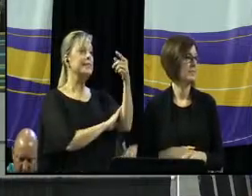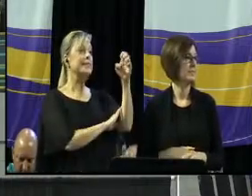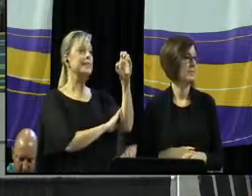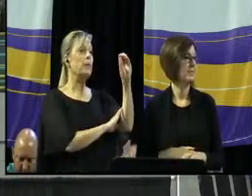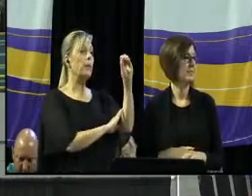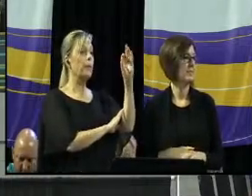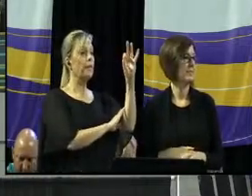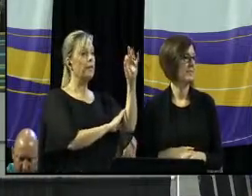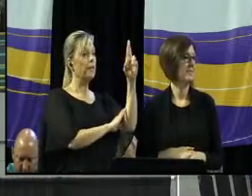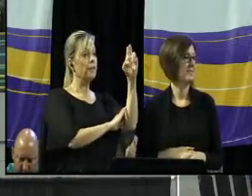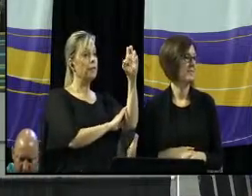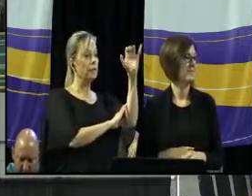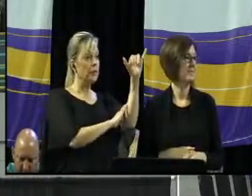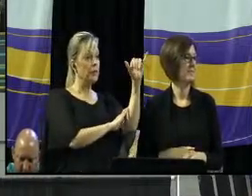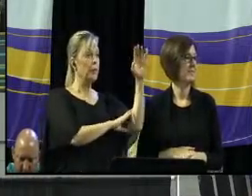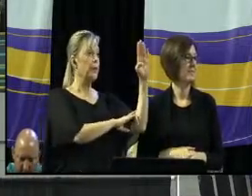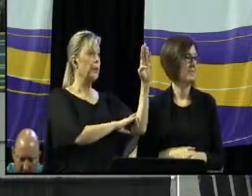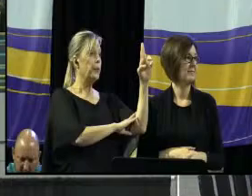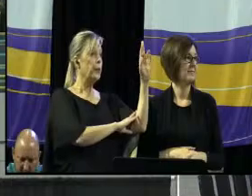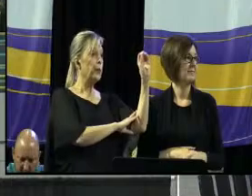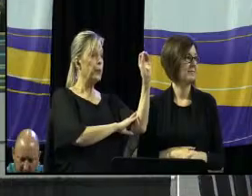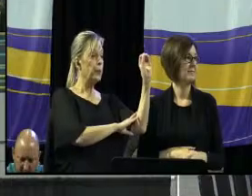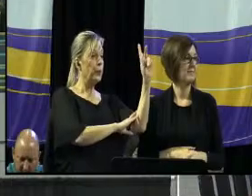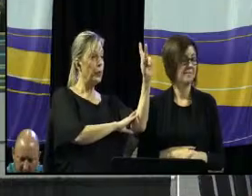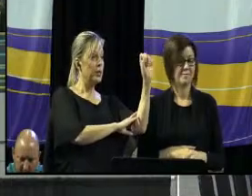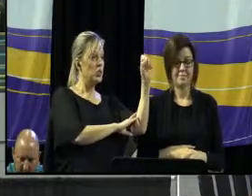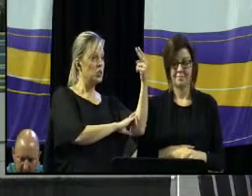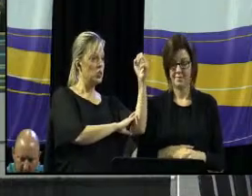Jeffrey LaVon Brookshire.